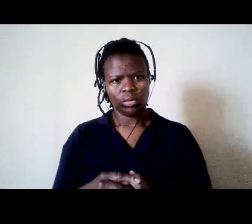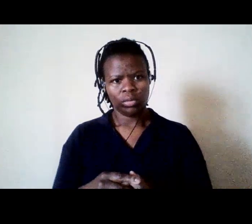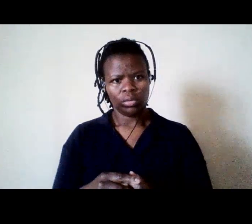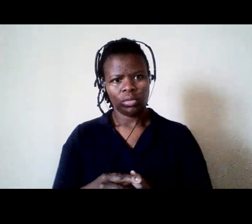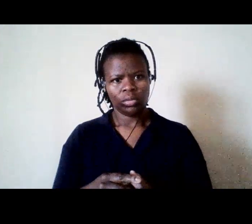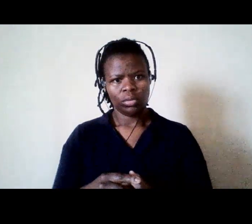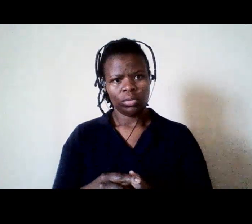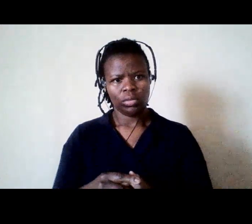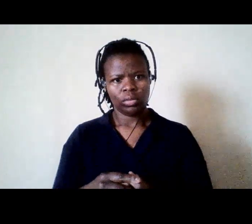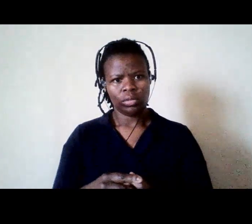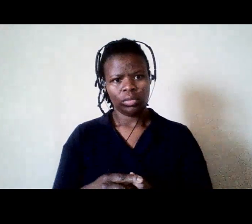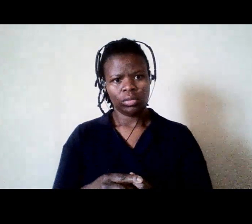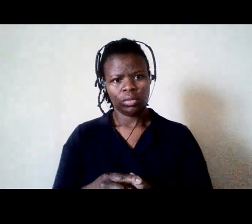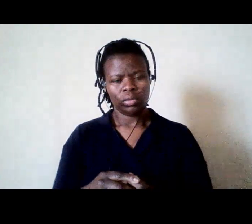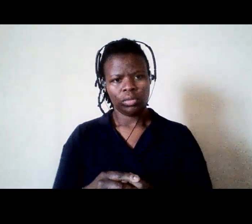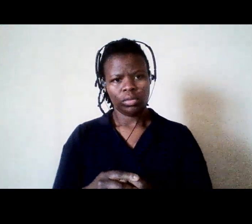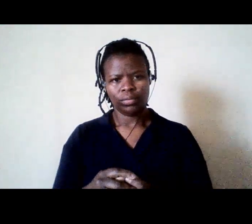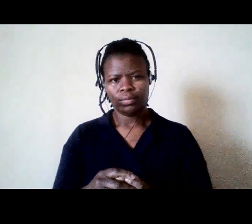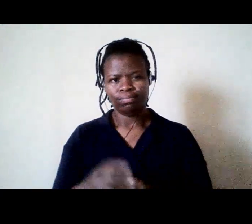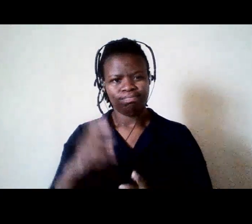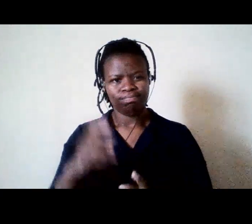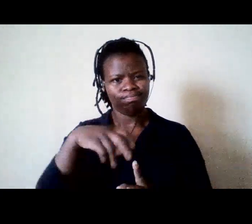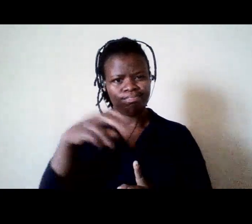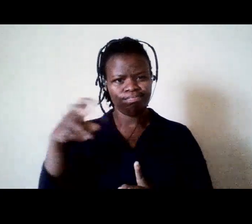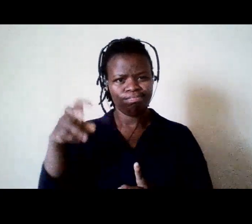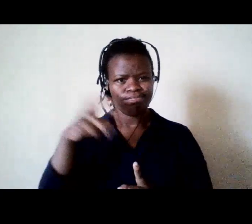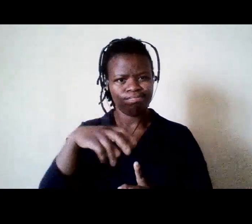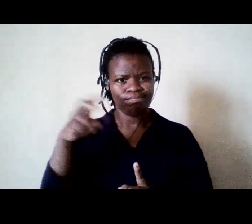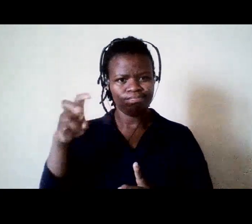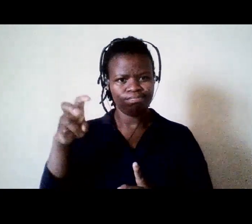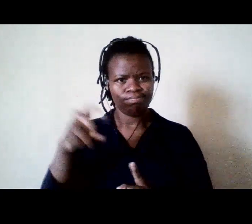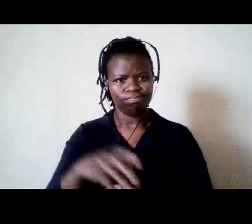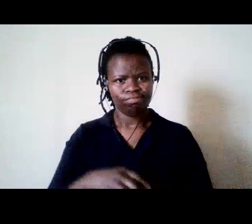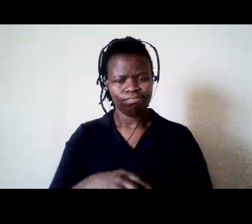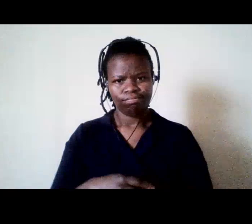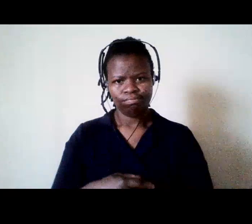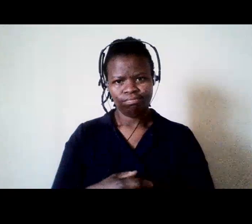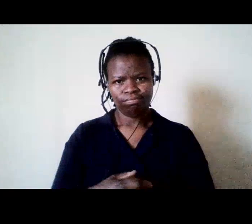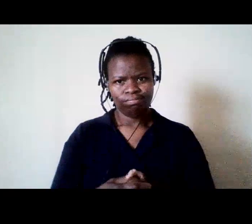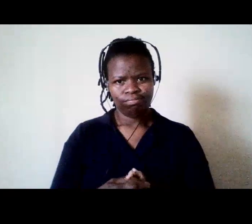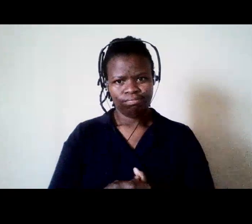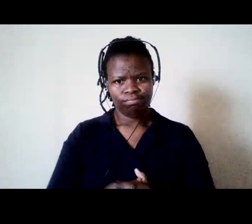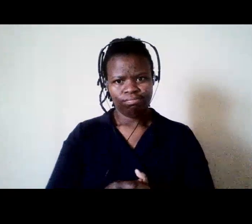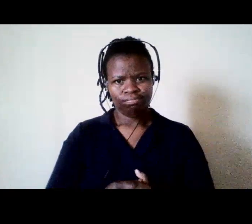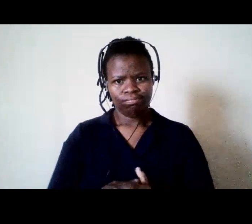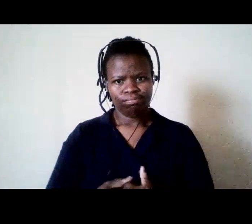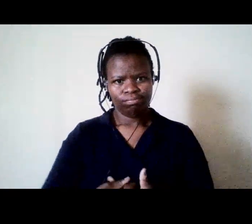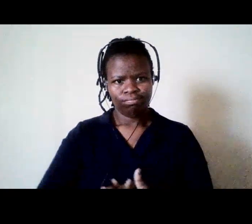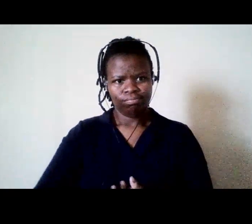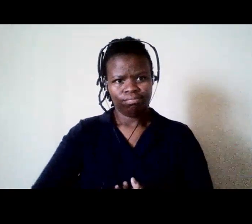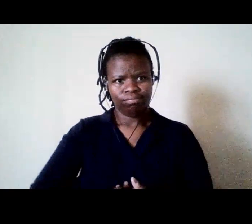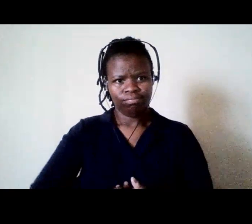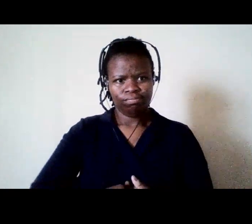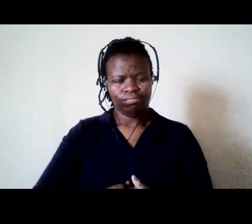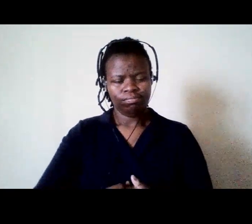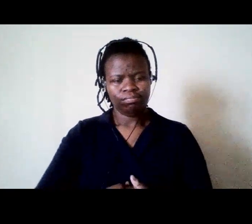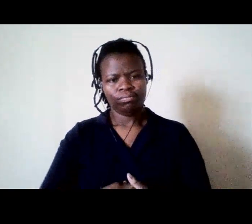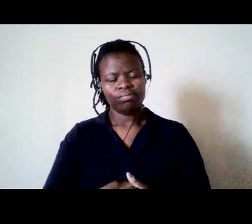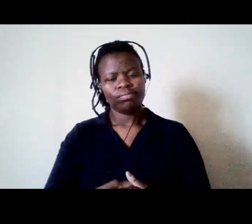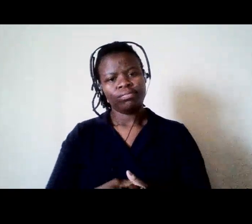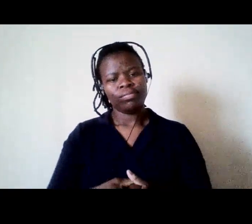on captions. Yes. On making sure there are captions and everything. And some of the students have been saying that, in fact, one student said that they cannot actually